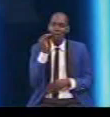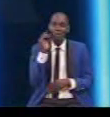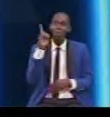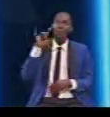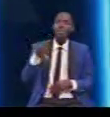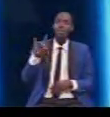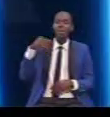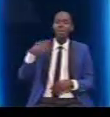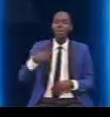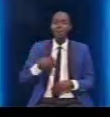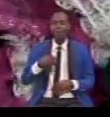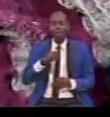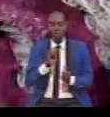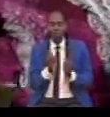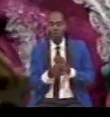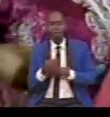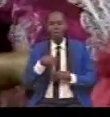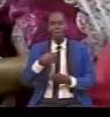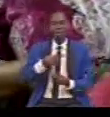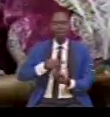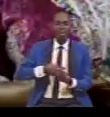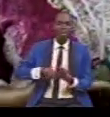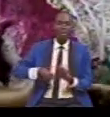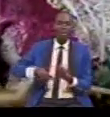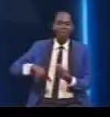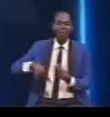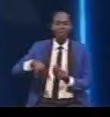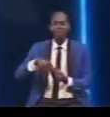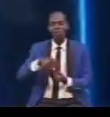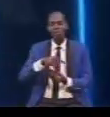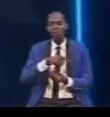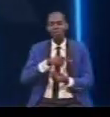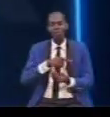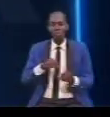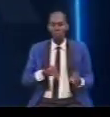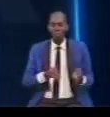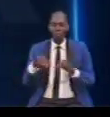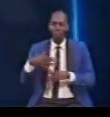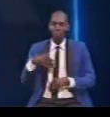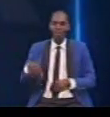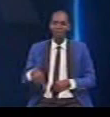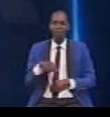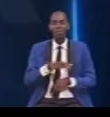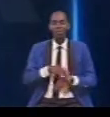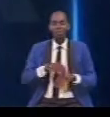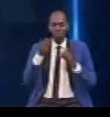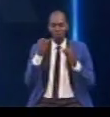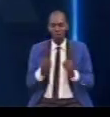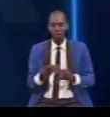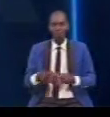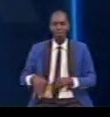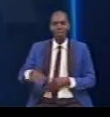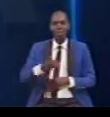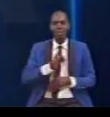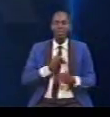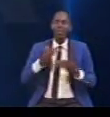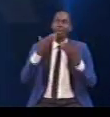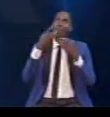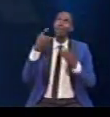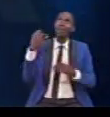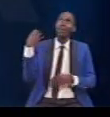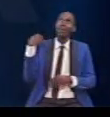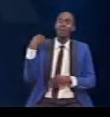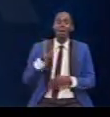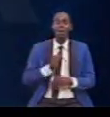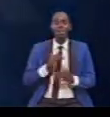Oh, you pick me up, turn me around, place my feet on solid ground. I thank the